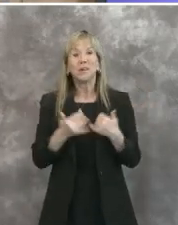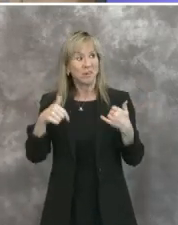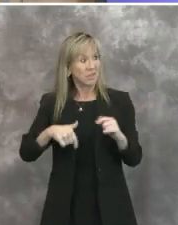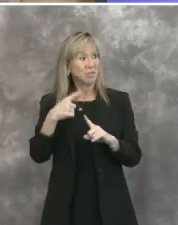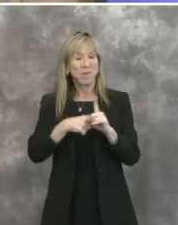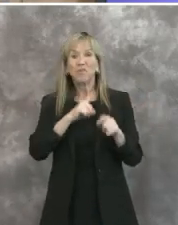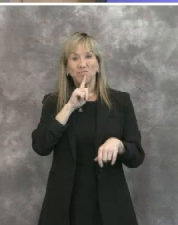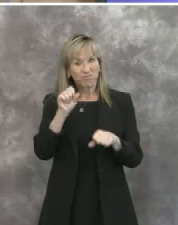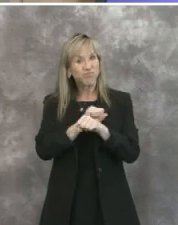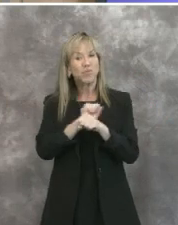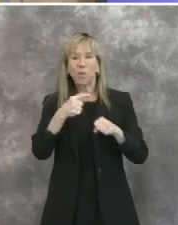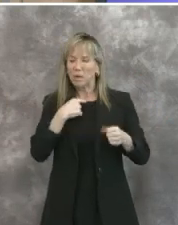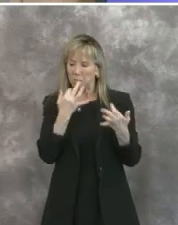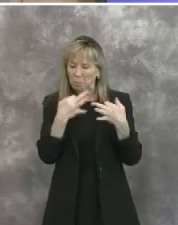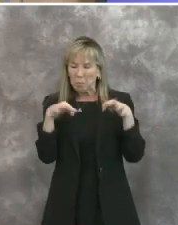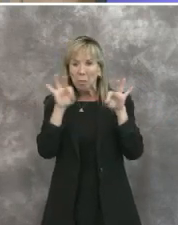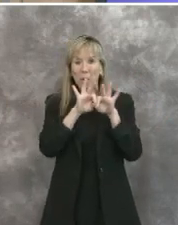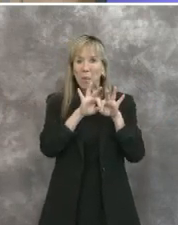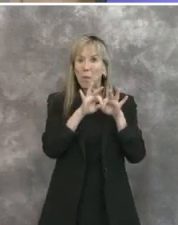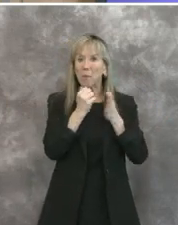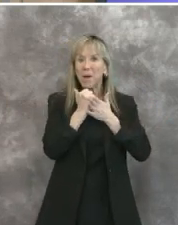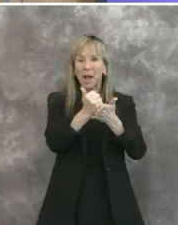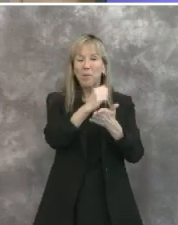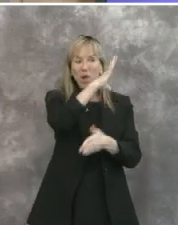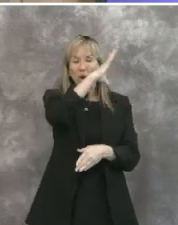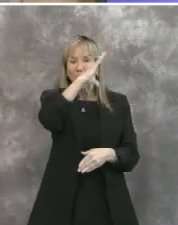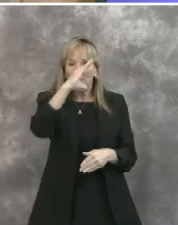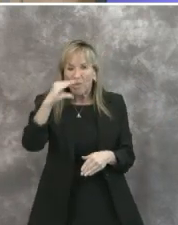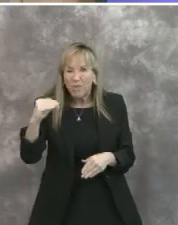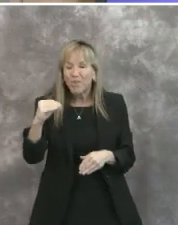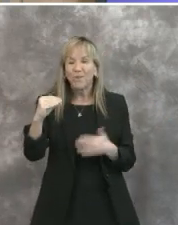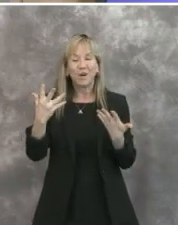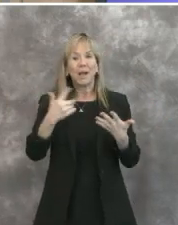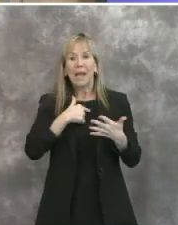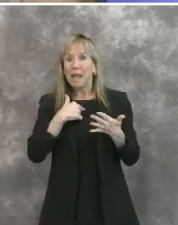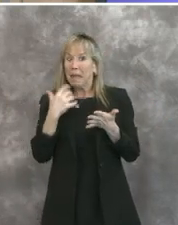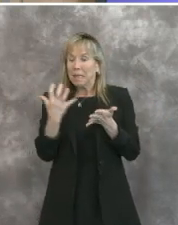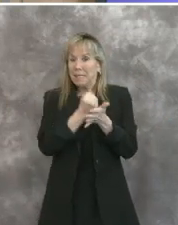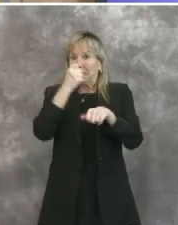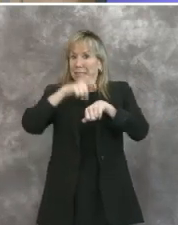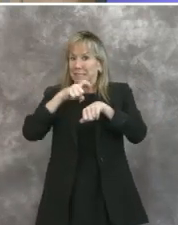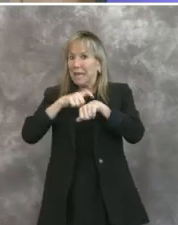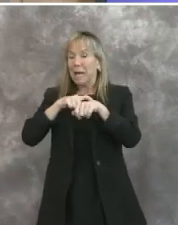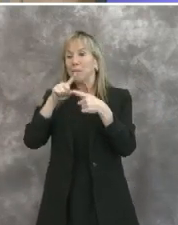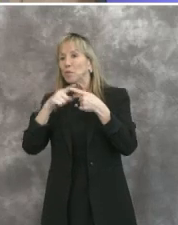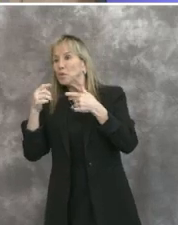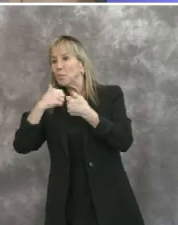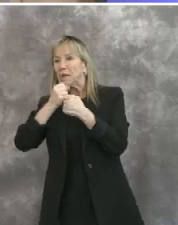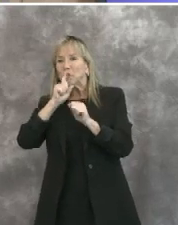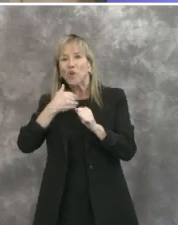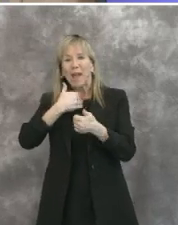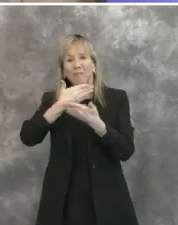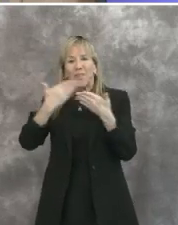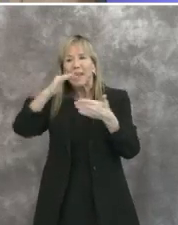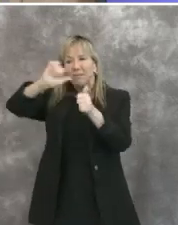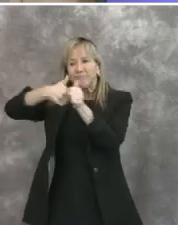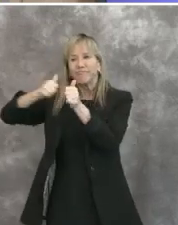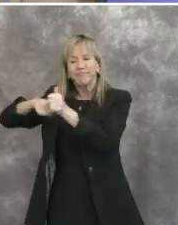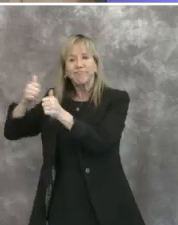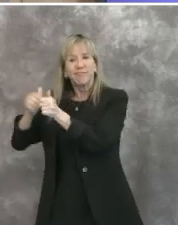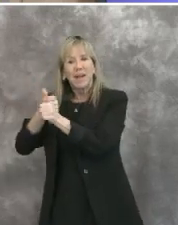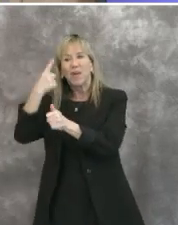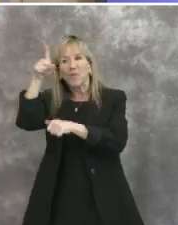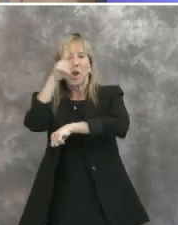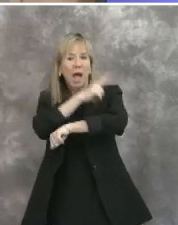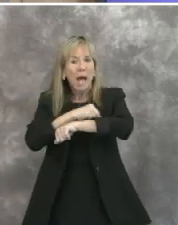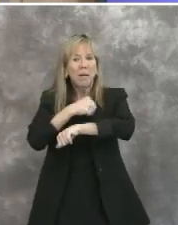action, which significantly flattened the curve. We also bought ourselves time to be able to build up surge capacity in our healthcare system, begin to see progress on